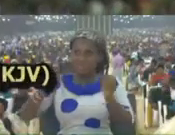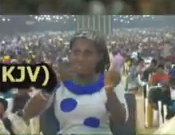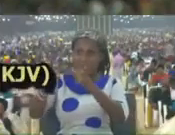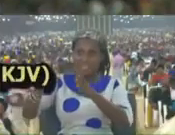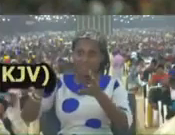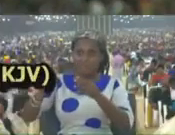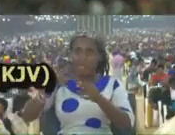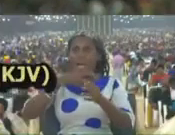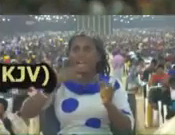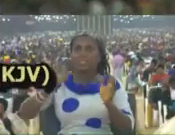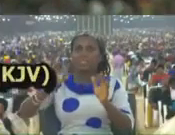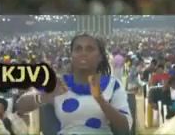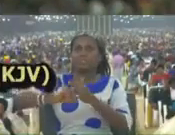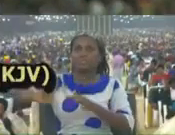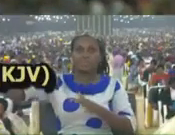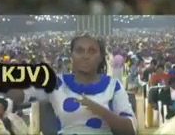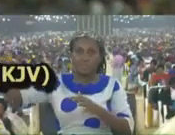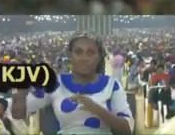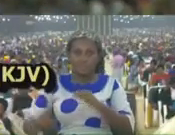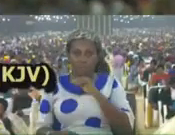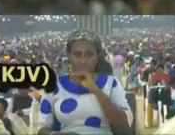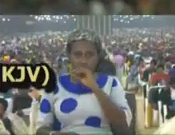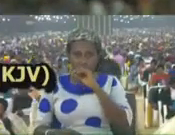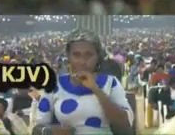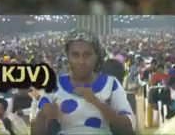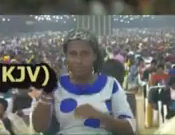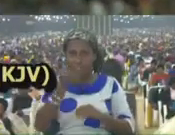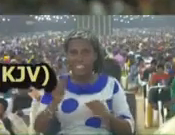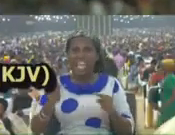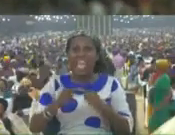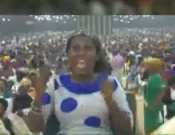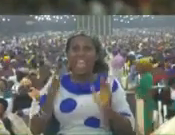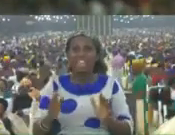fled. The enemy was laughing,